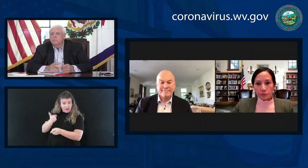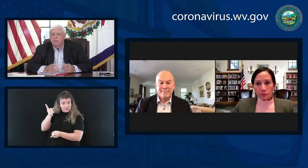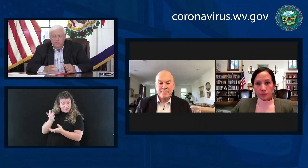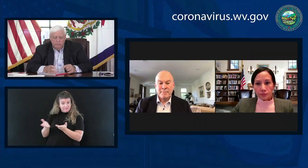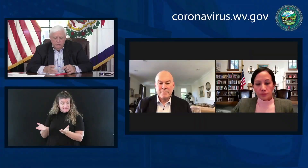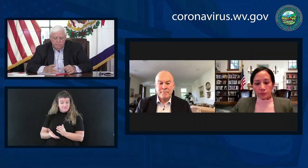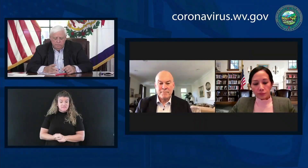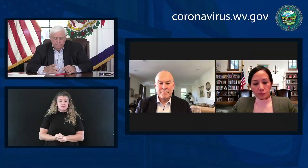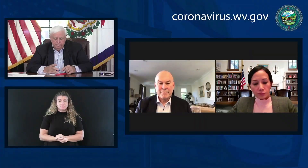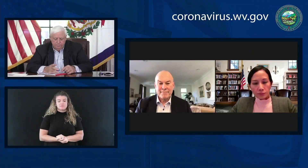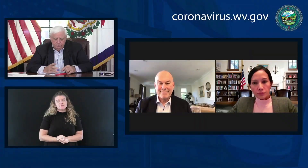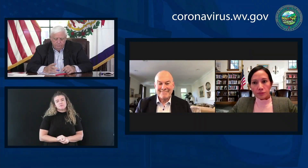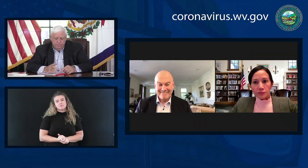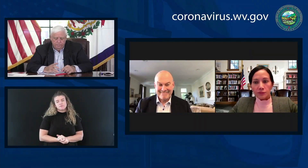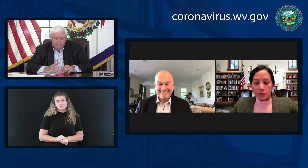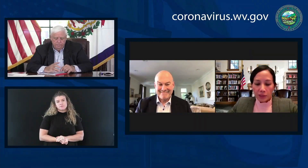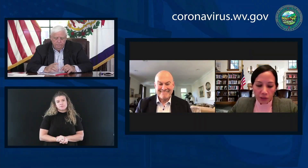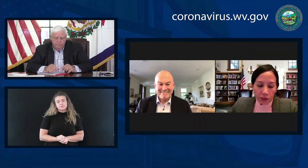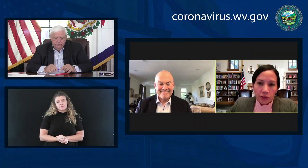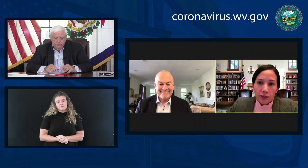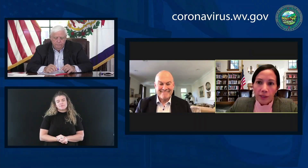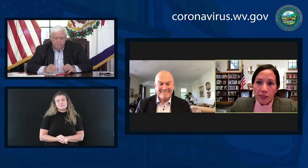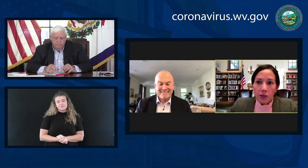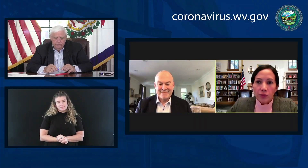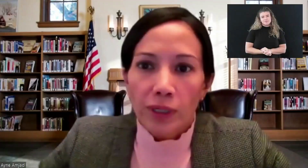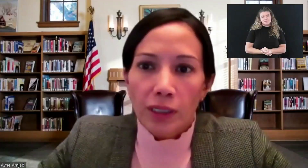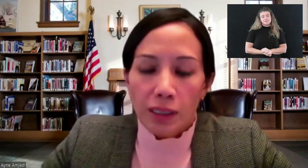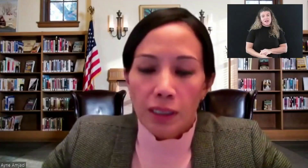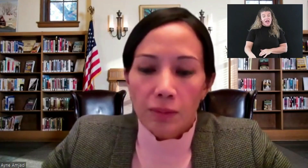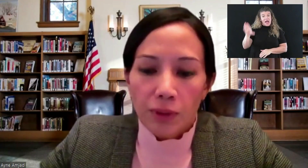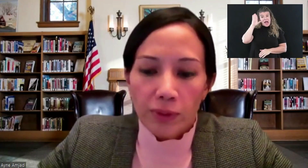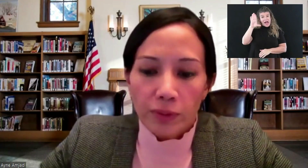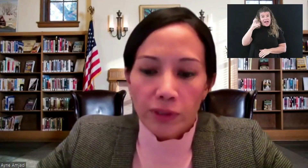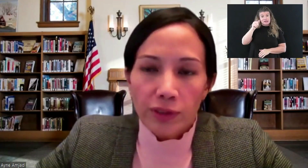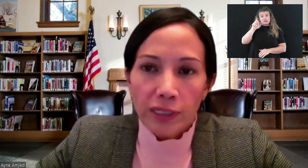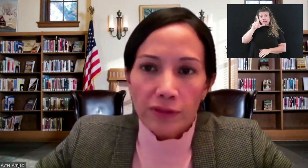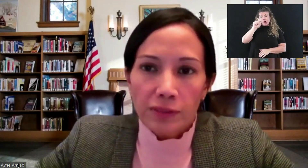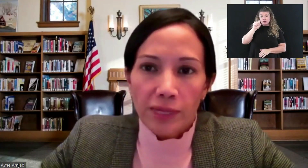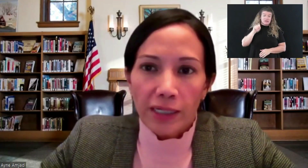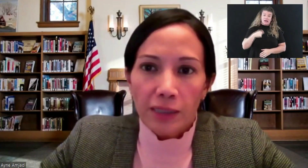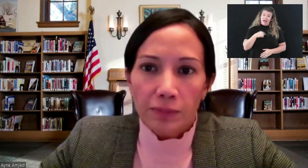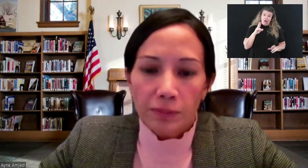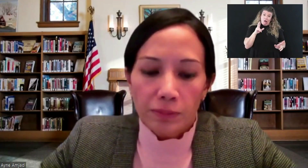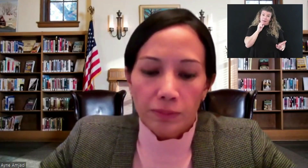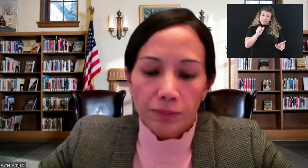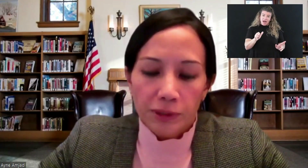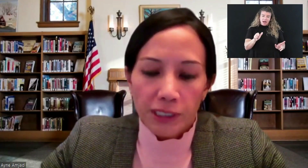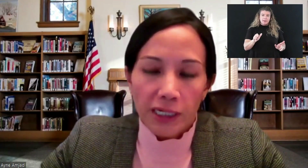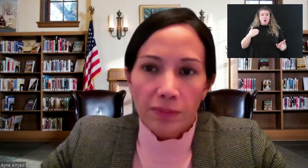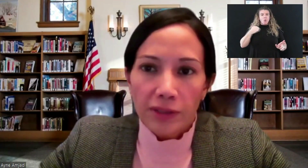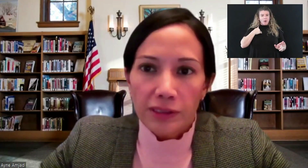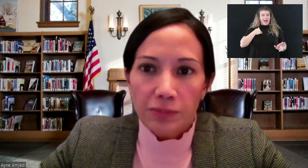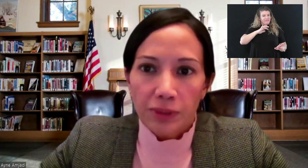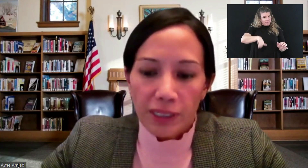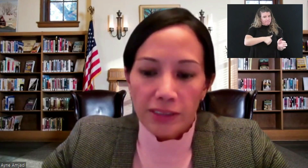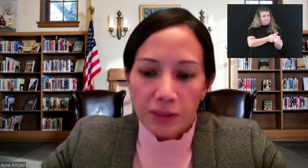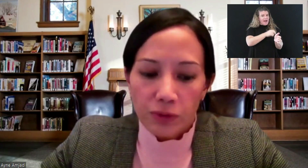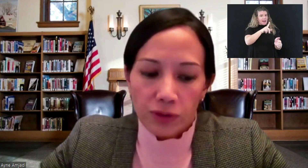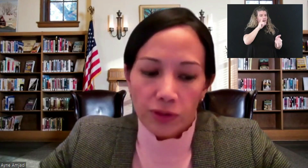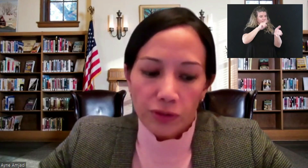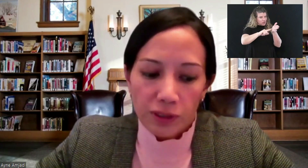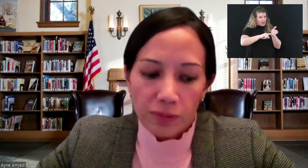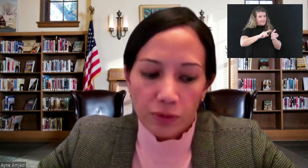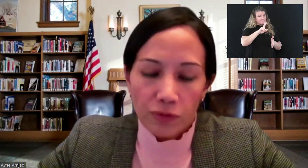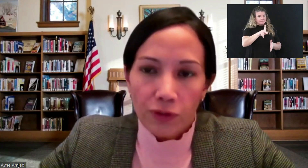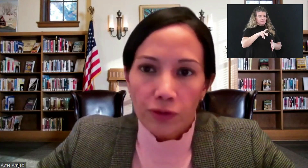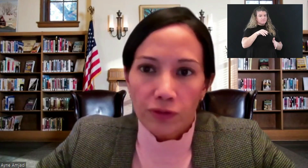Dr. Amjad, that's you. Hey, Charles. I hope not, but we do have some backup checkup methods in place, and we're